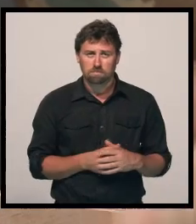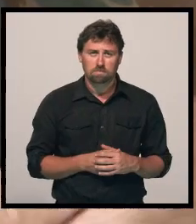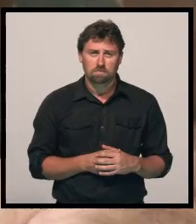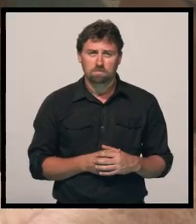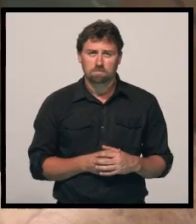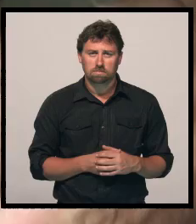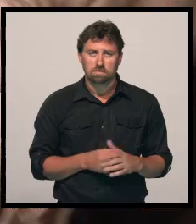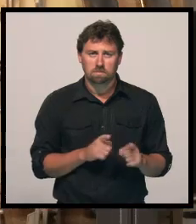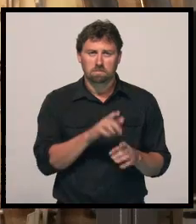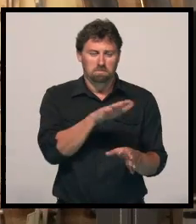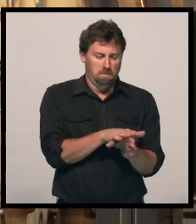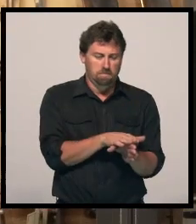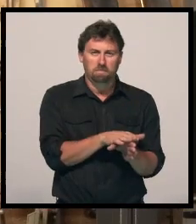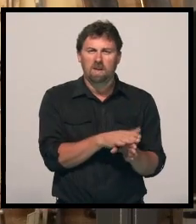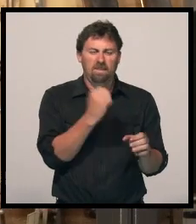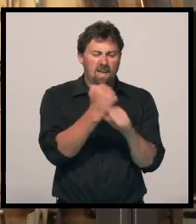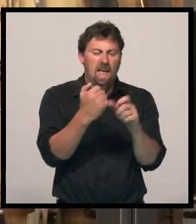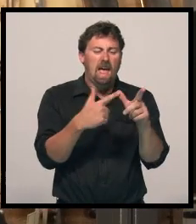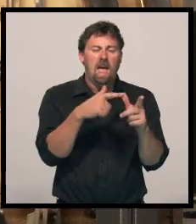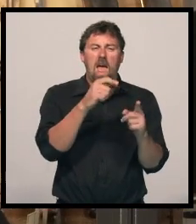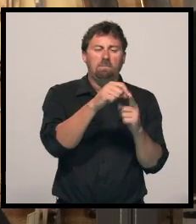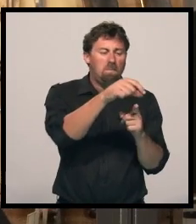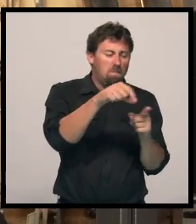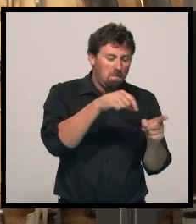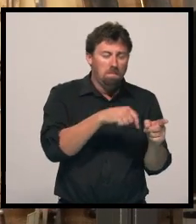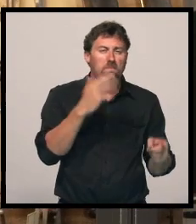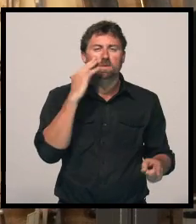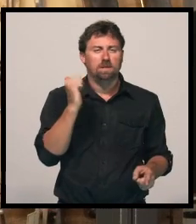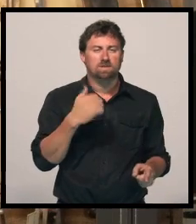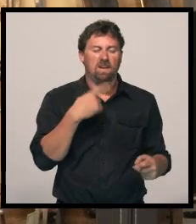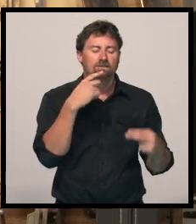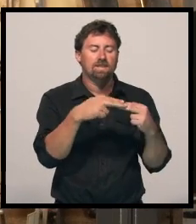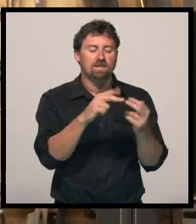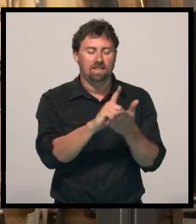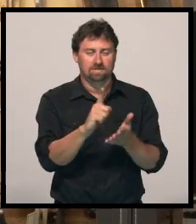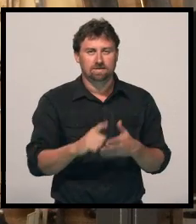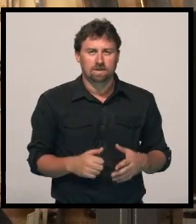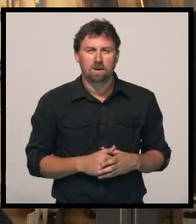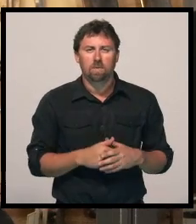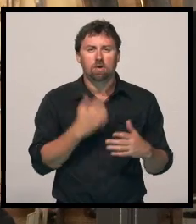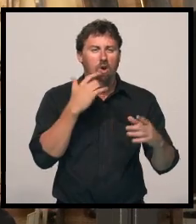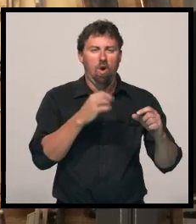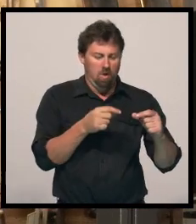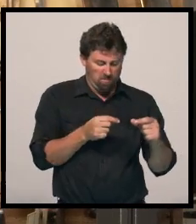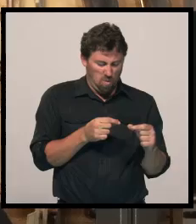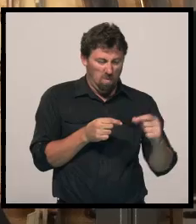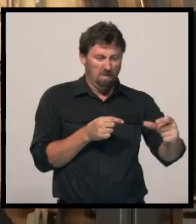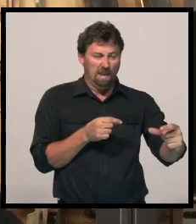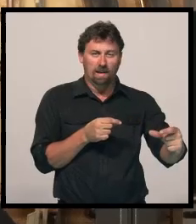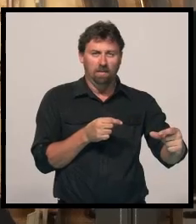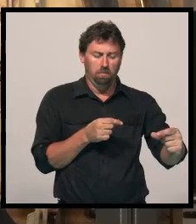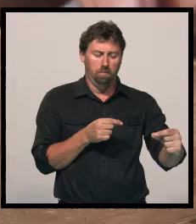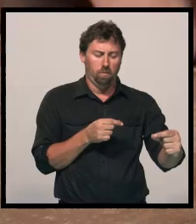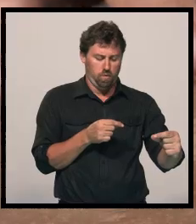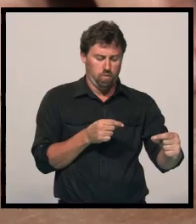just drop it in, and it doesn't matter if there's gaps like that, because we'll sort that out later on. But try and even them up so it's even both